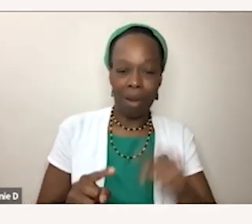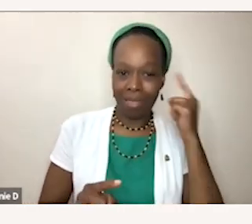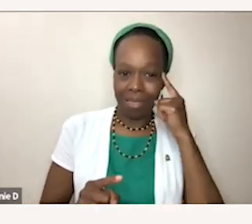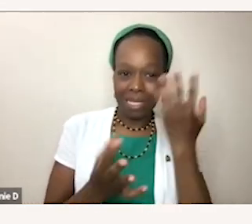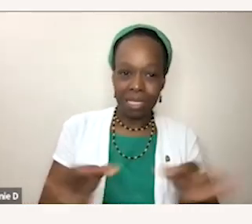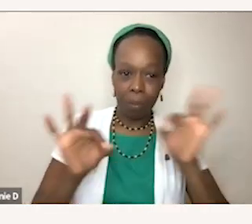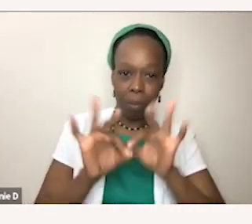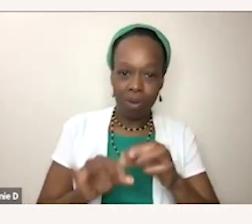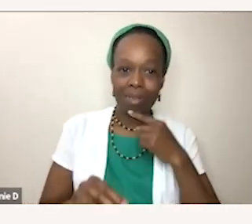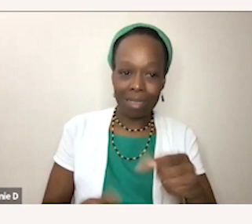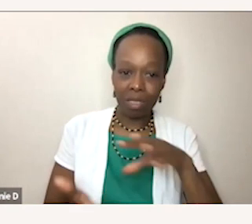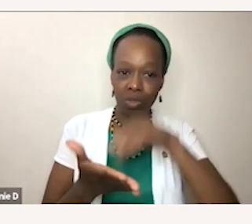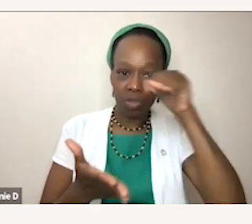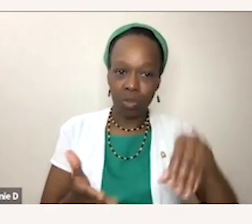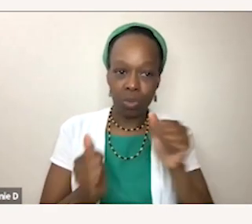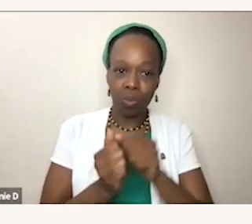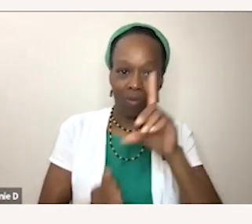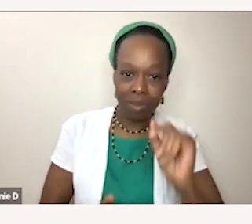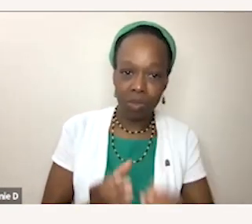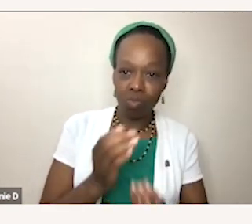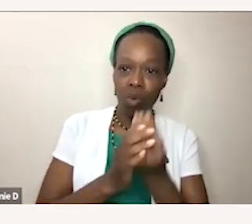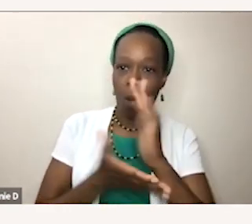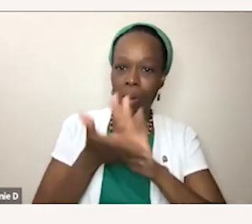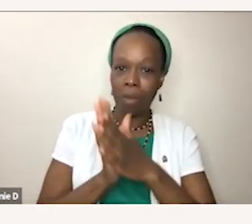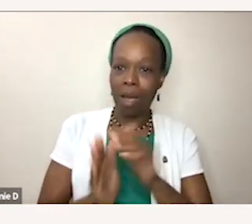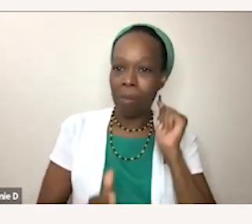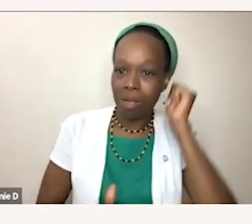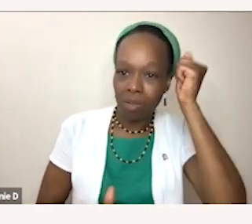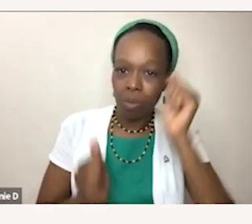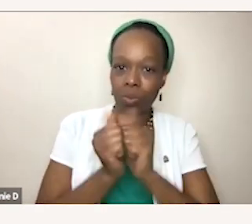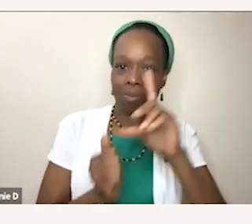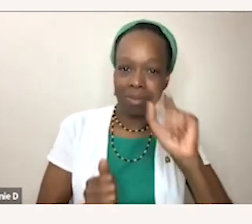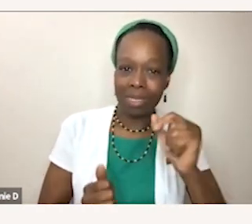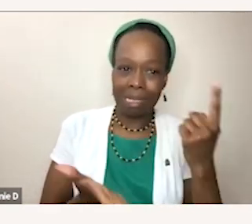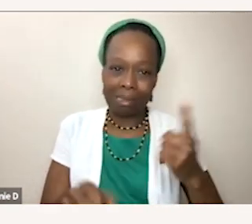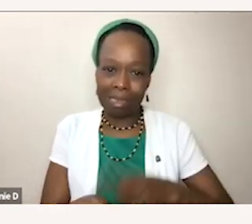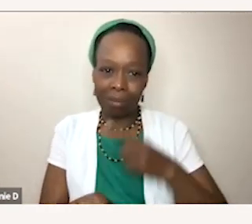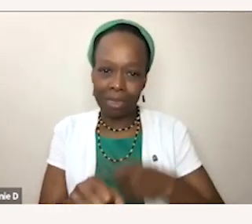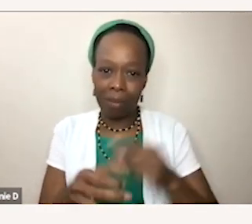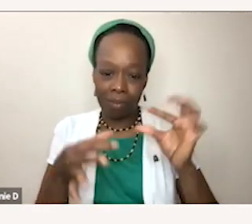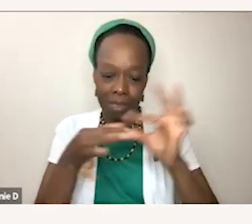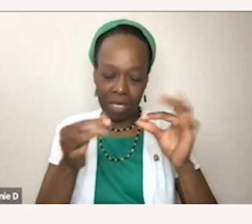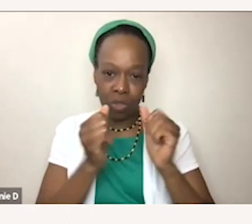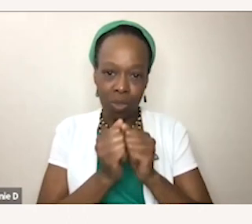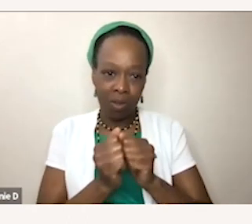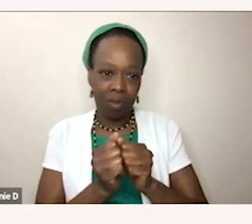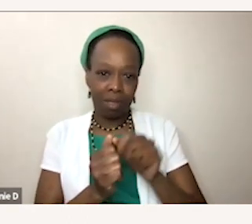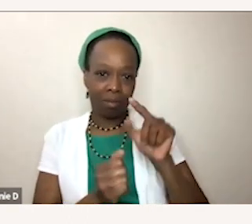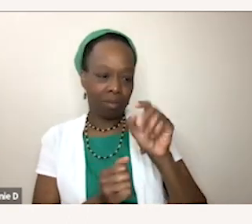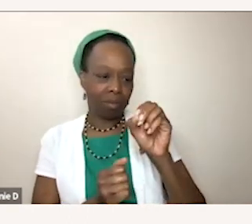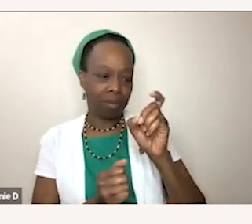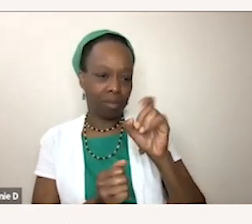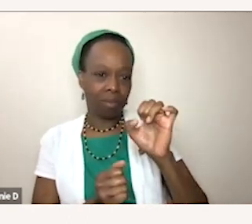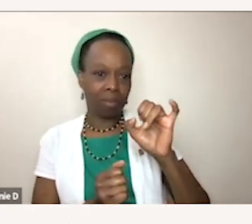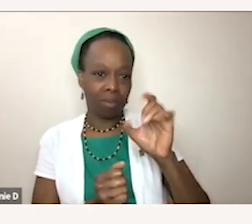with disabilities grow up to be disabled adults, and sometimes messages of toxic positivity that begin in childhood and adolescence are